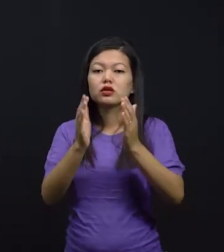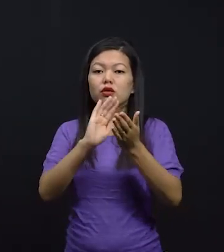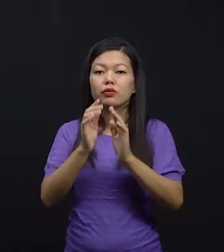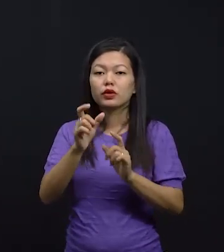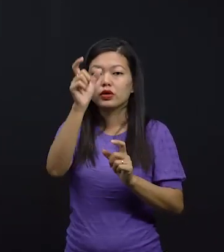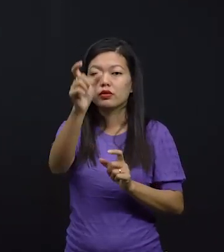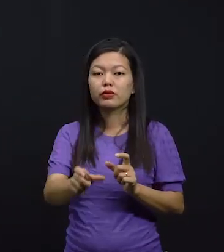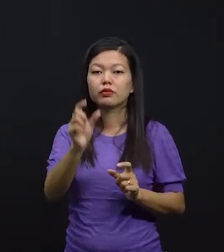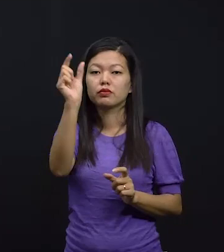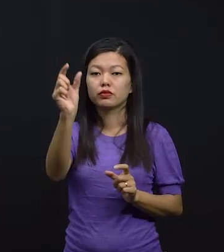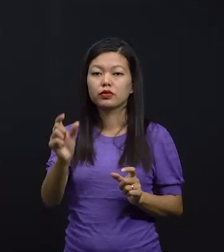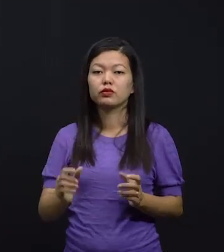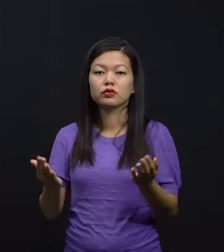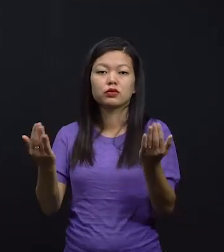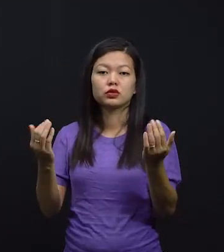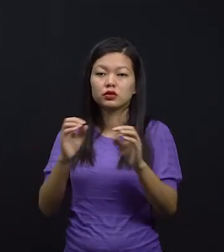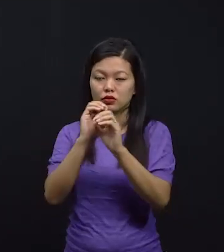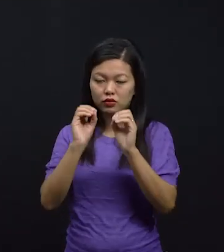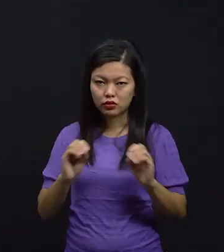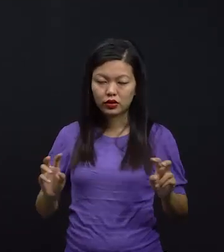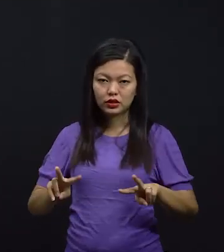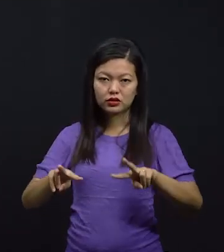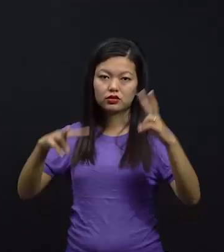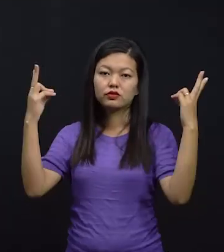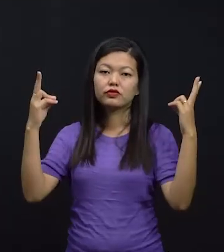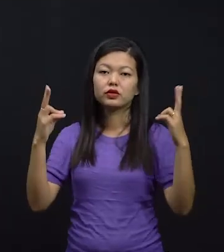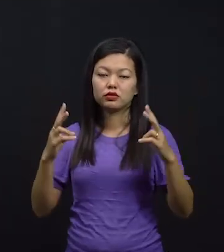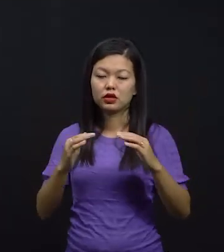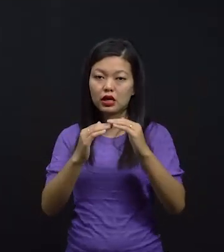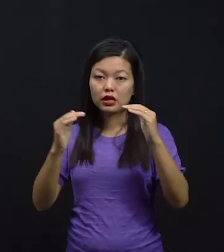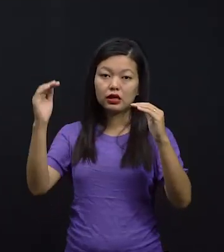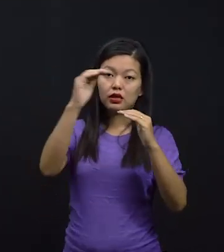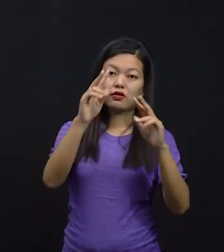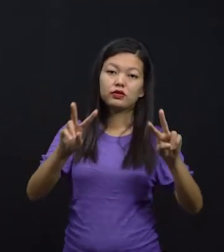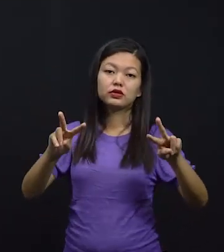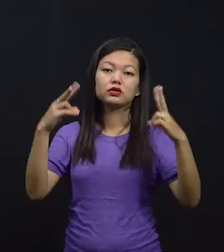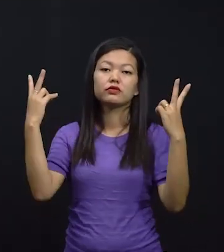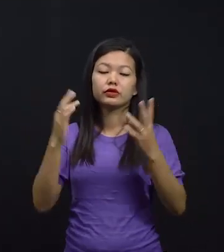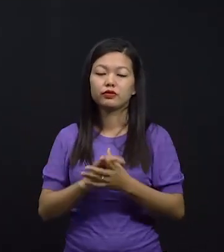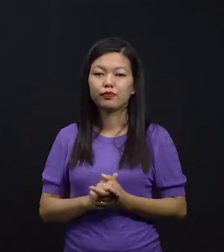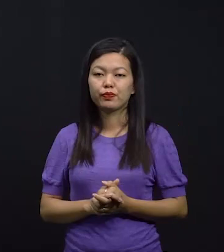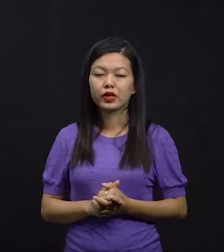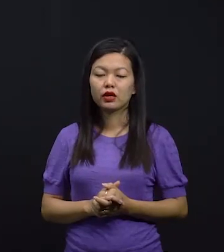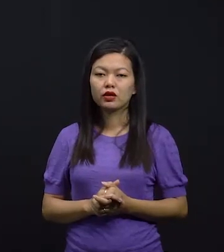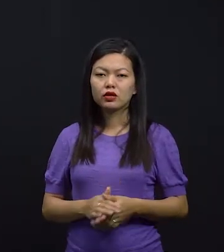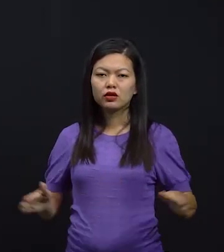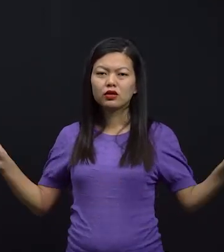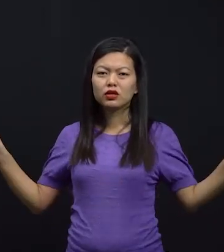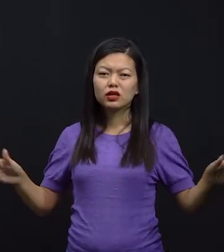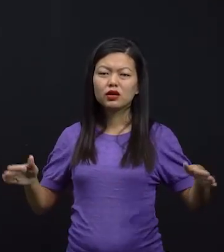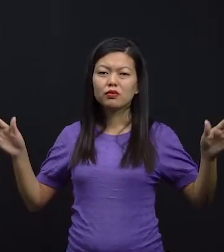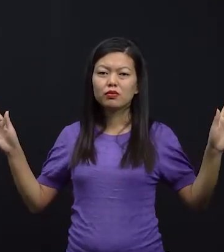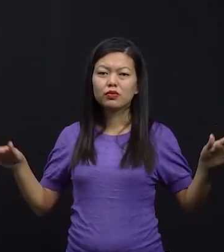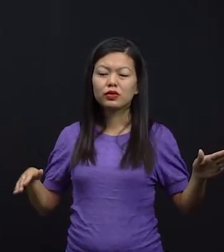beings. And we have to realize it. And he also mentioned that even though the bird is flying